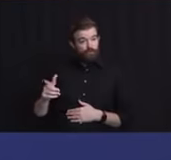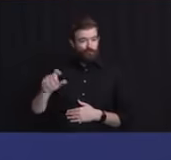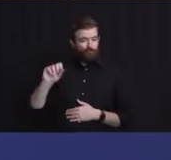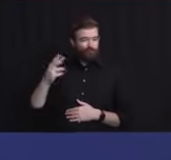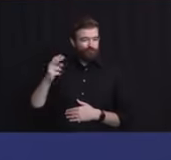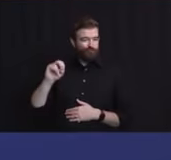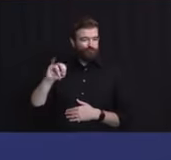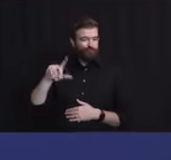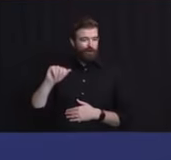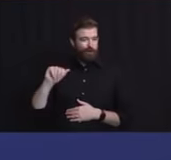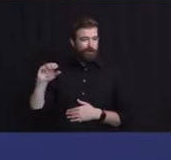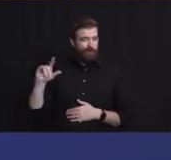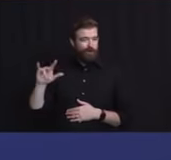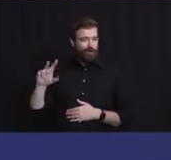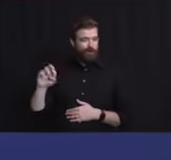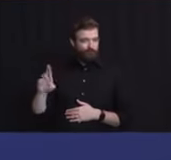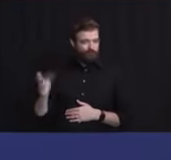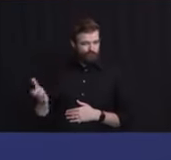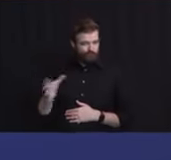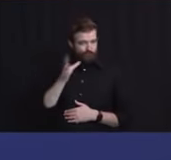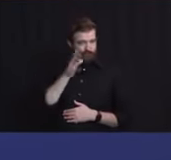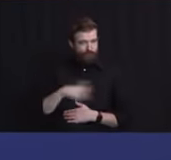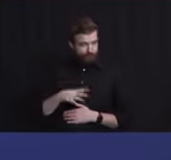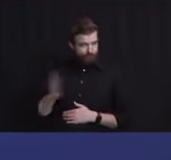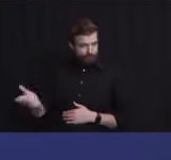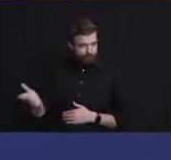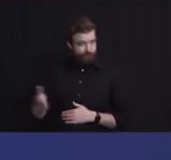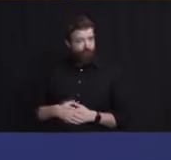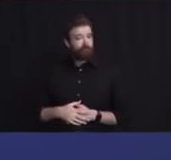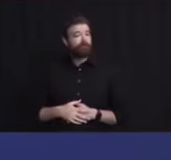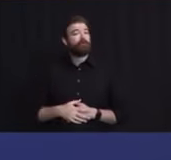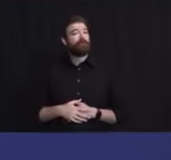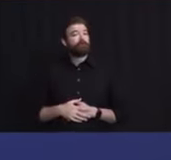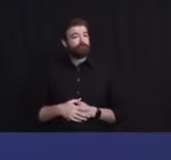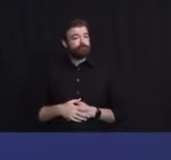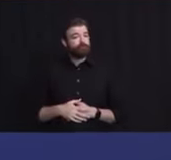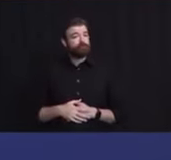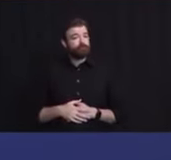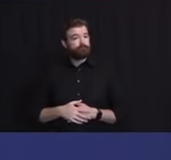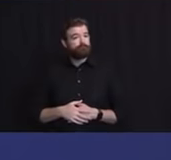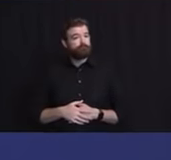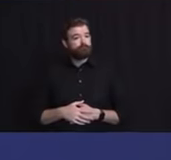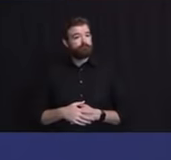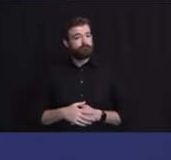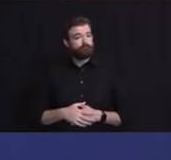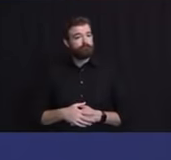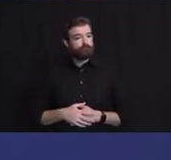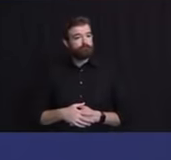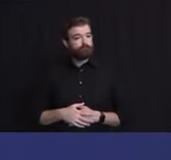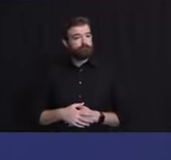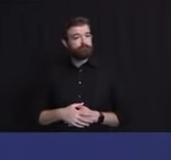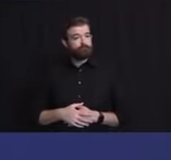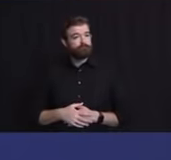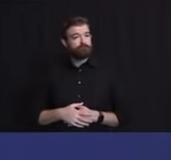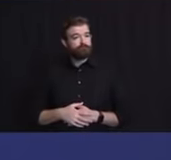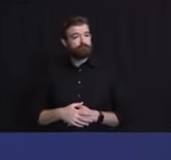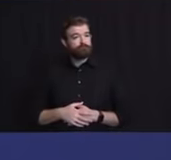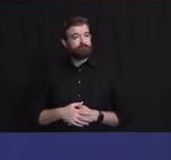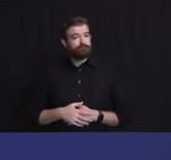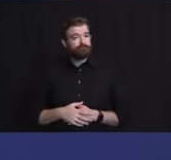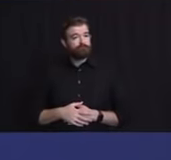cabinet in the most diverse in our state's history. I'm literally walking 40 feet to my left to nominate